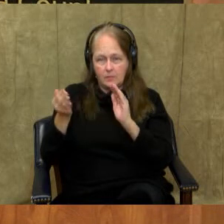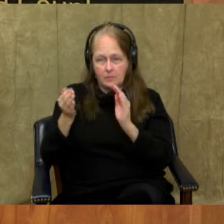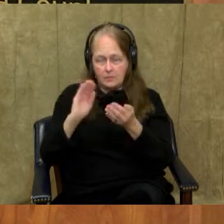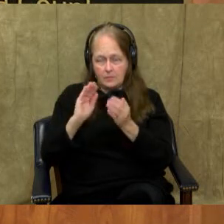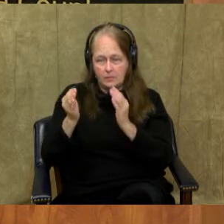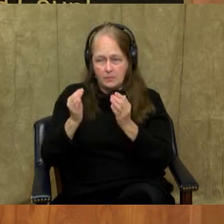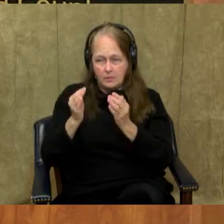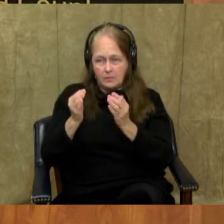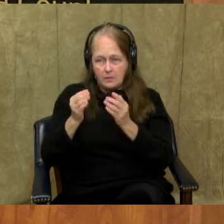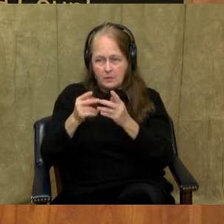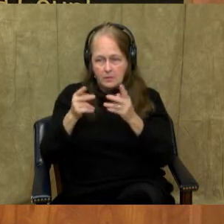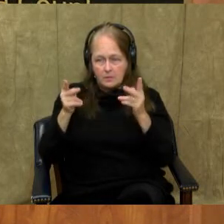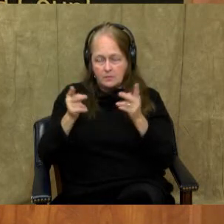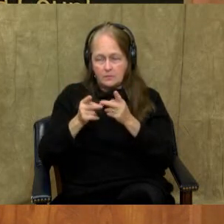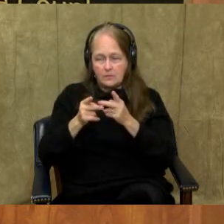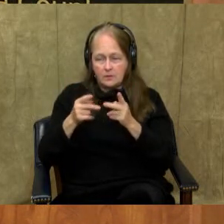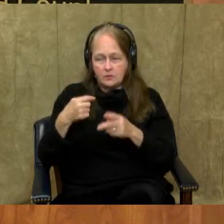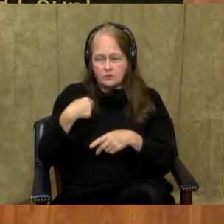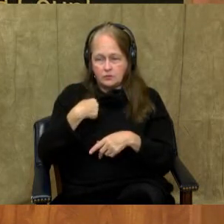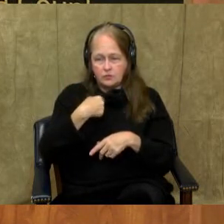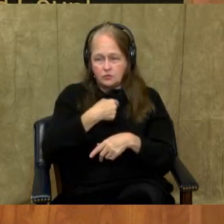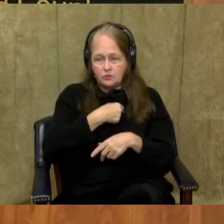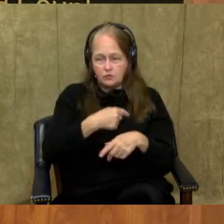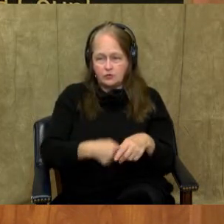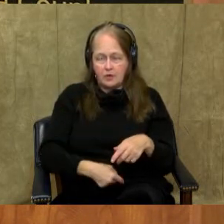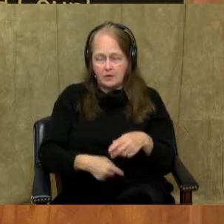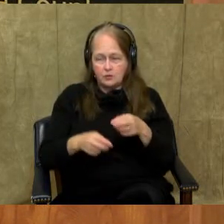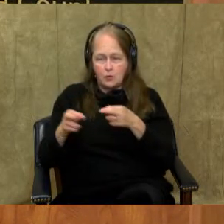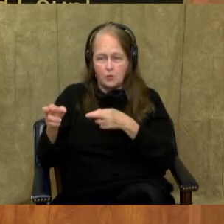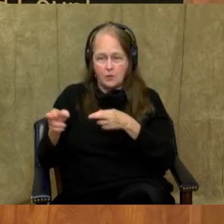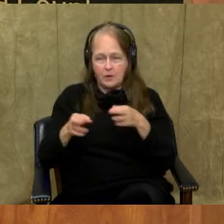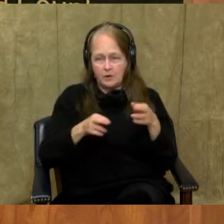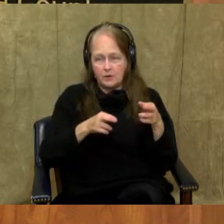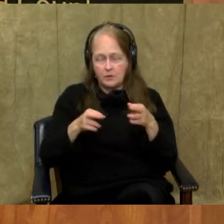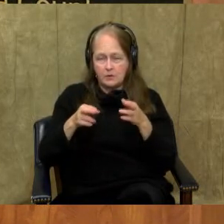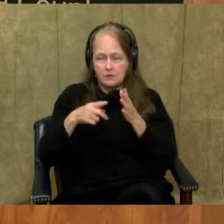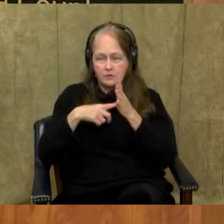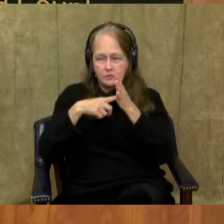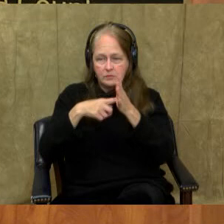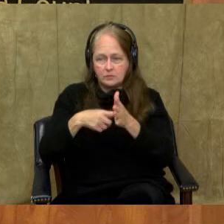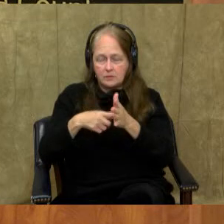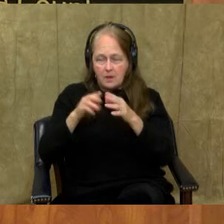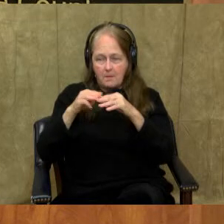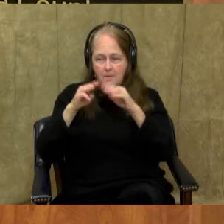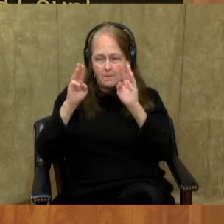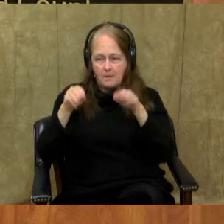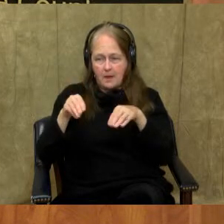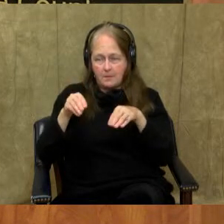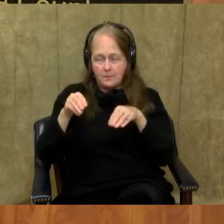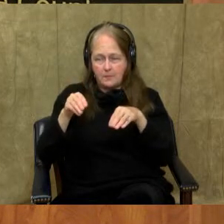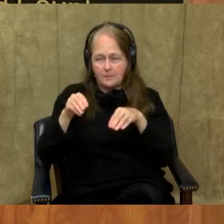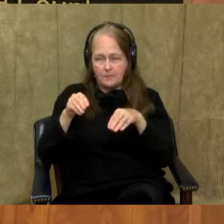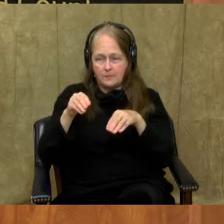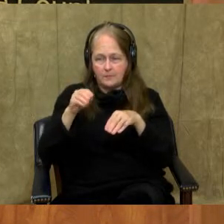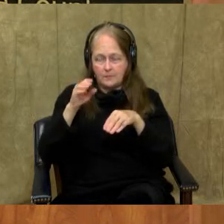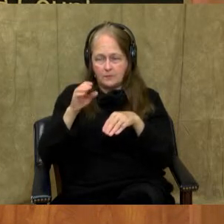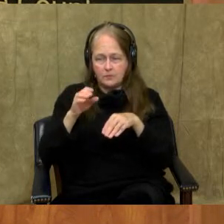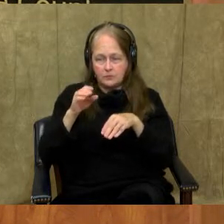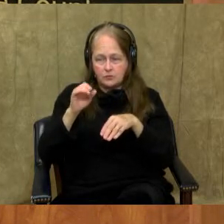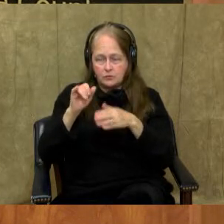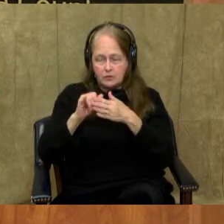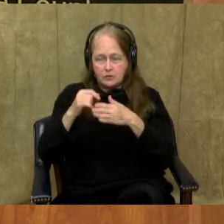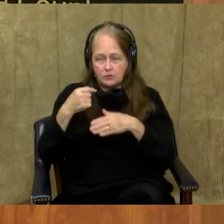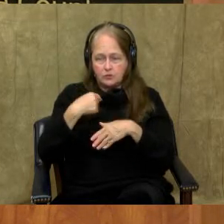to where the location of the Chinese rivers are. This graphic shows a map of China with its rivers, and also